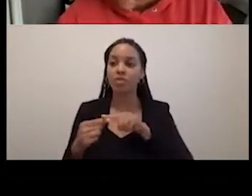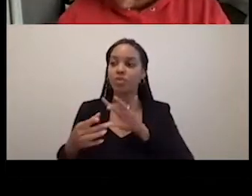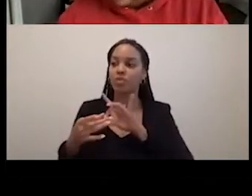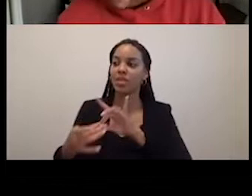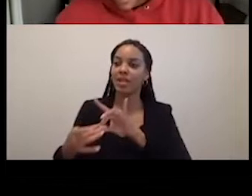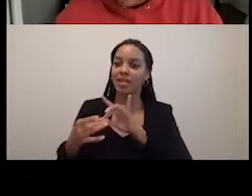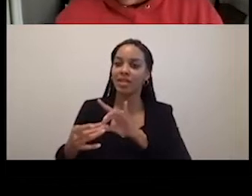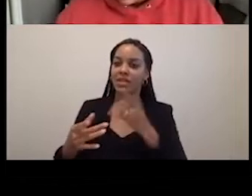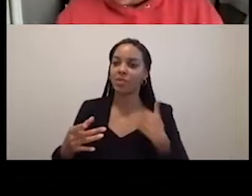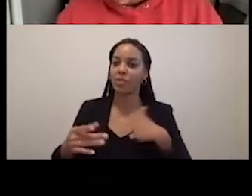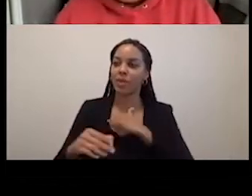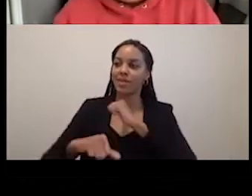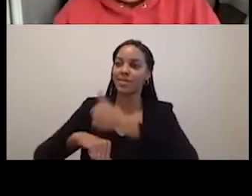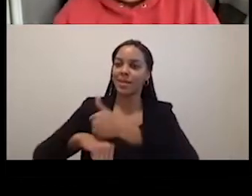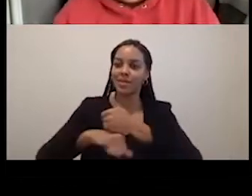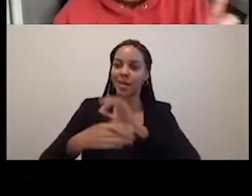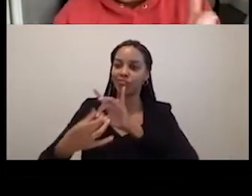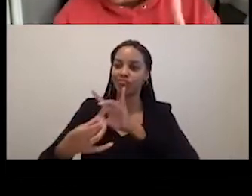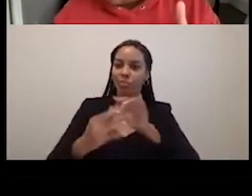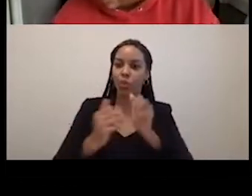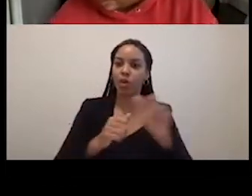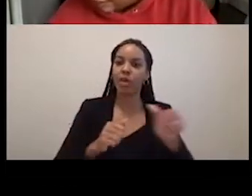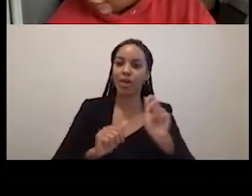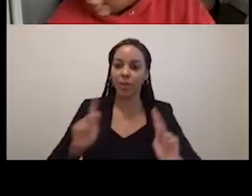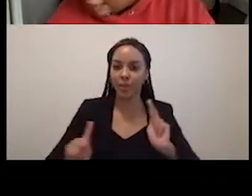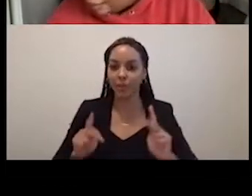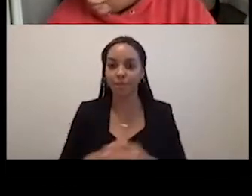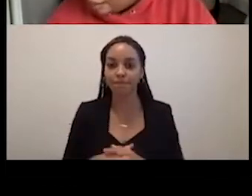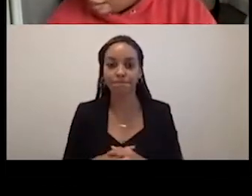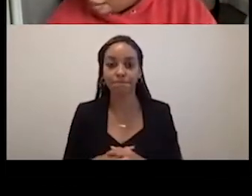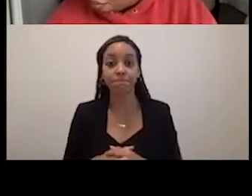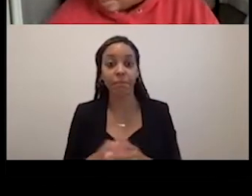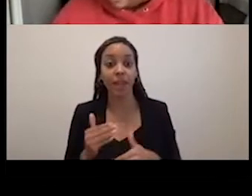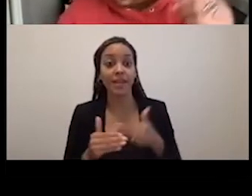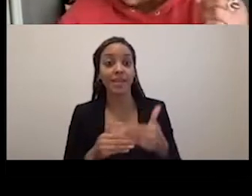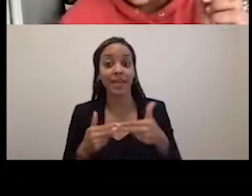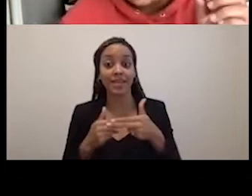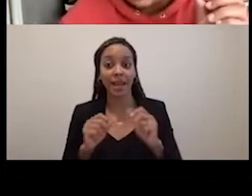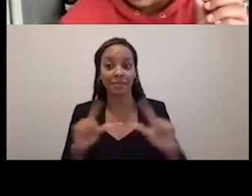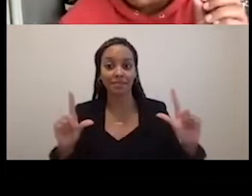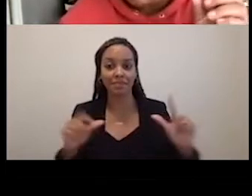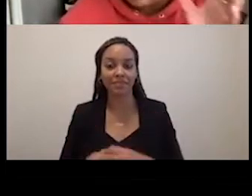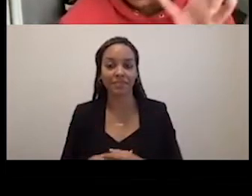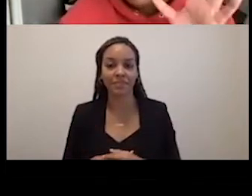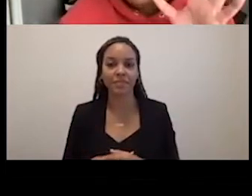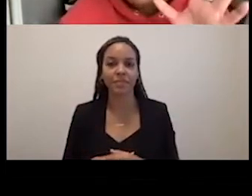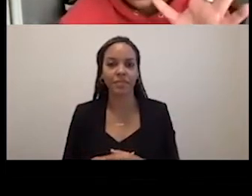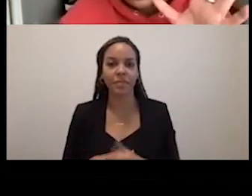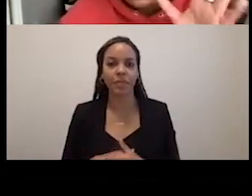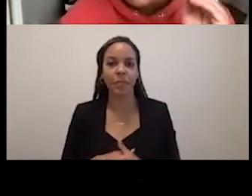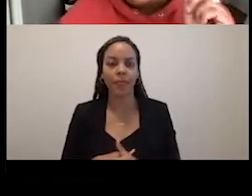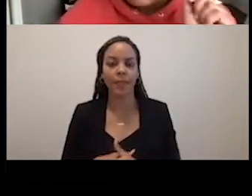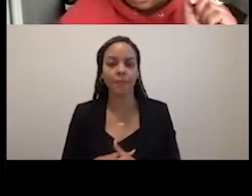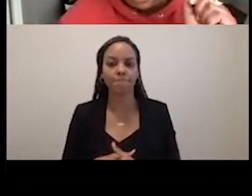others. I want to talk a little bit, and you can go to the next slide, around, for